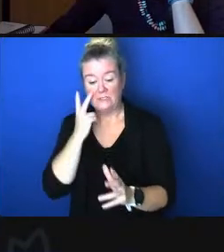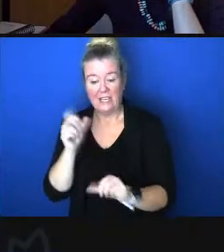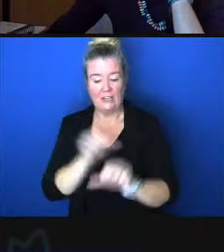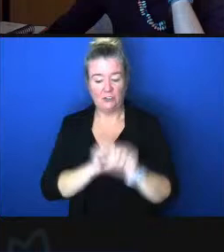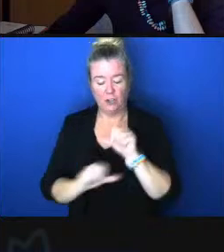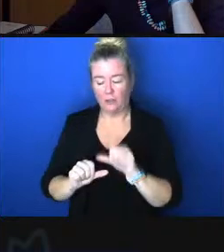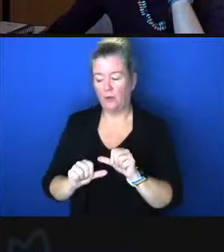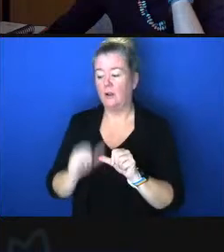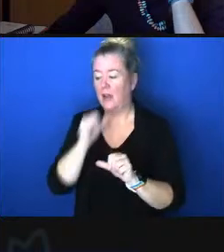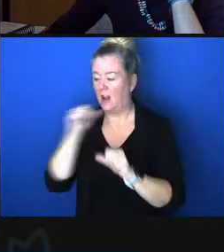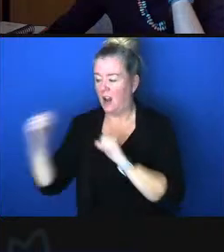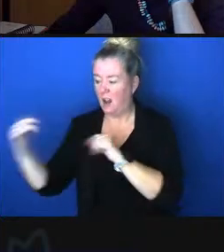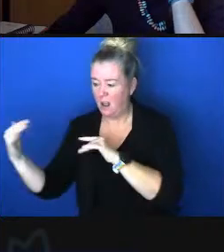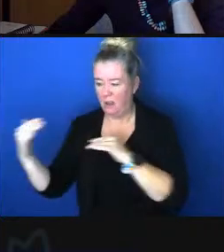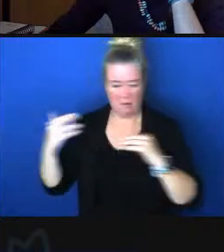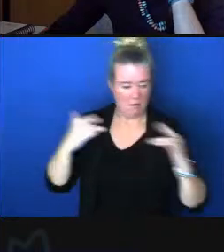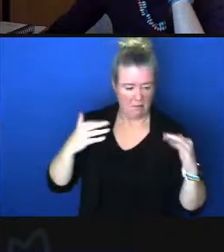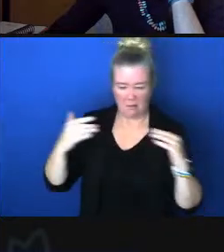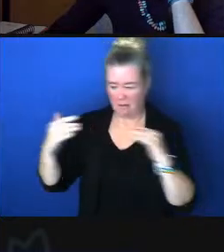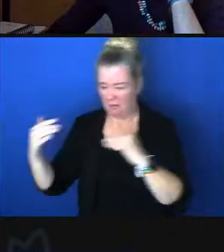and not fighting cross purposes.